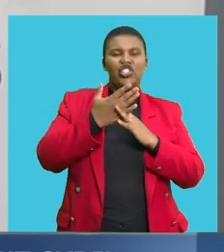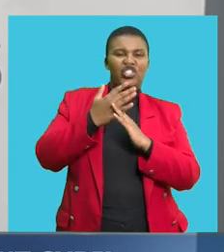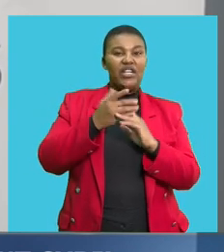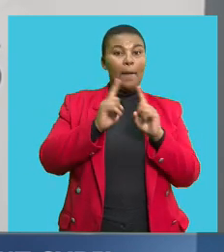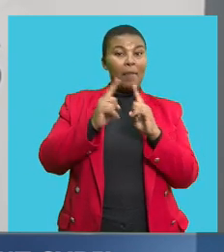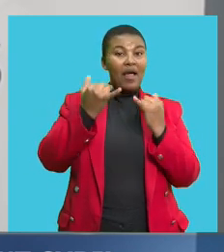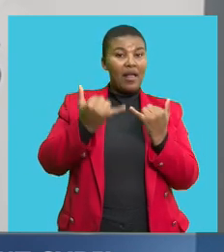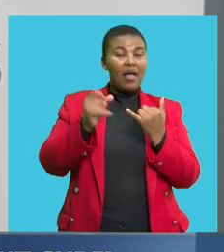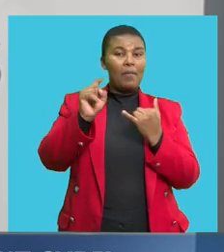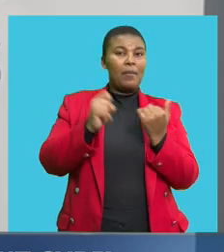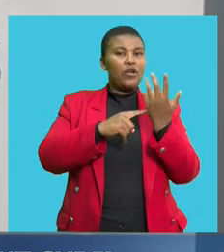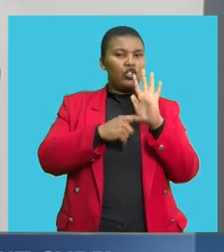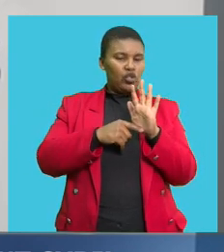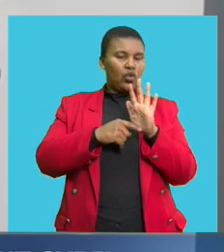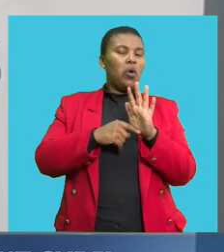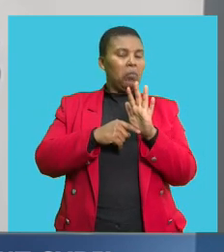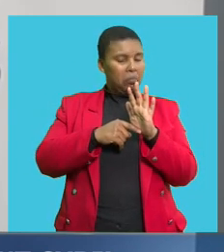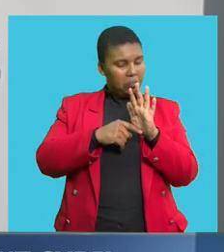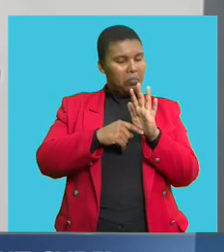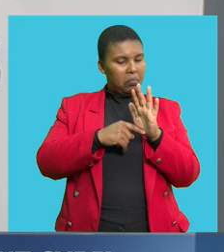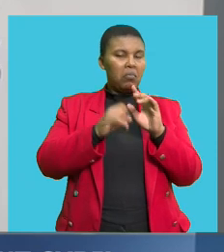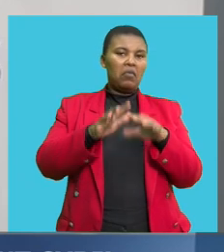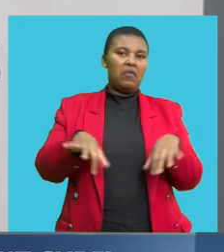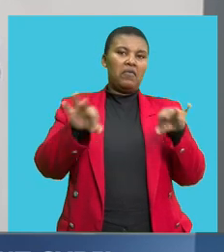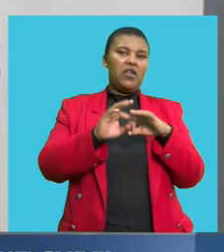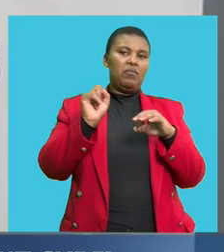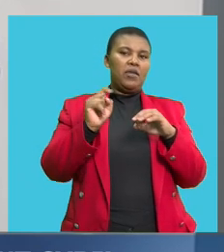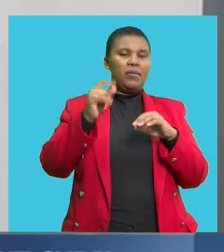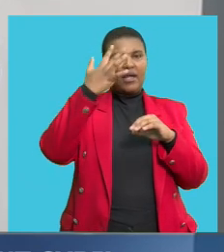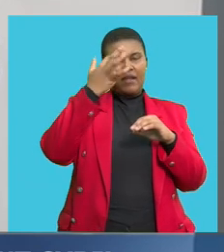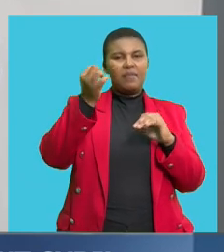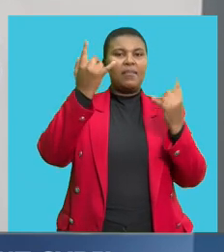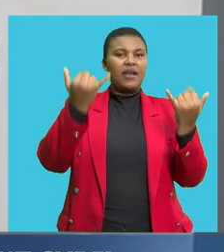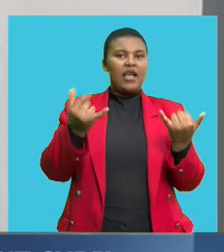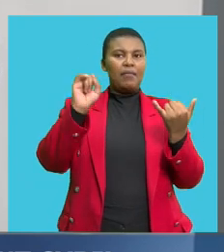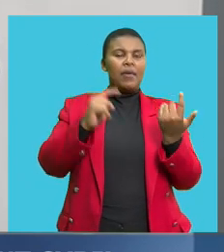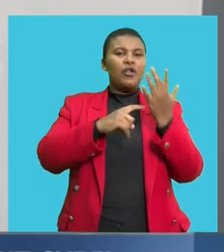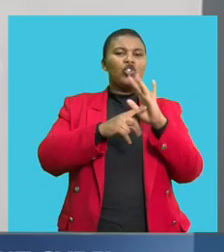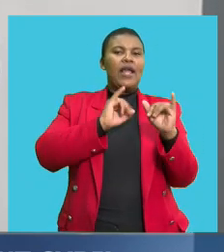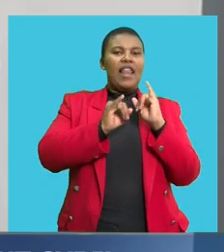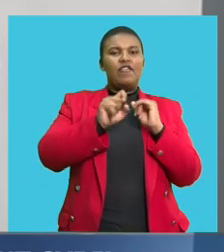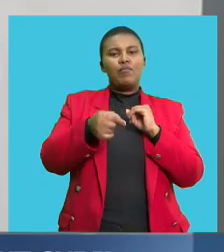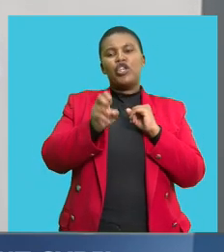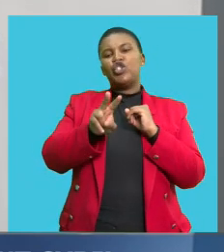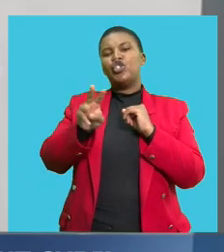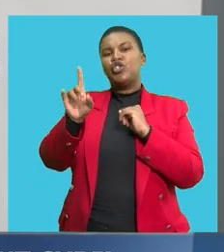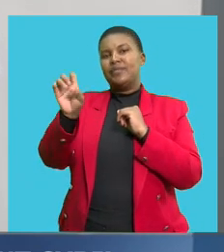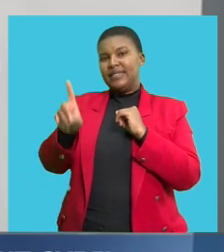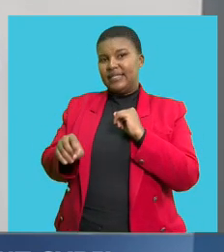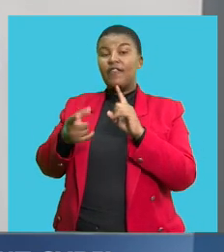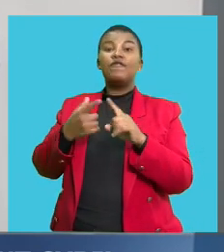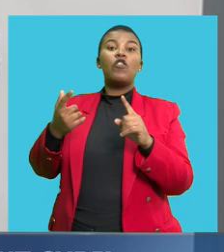market has also seen an unprecedented rally, with the 10-year government bond now yielding 11.22% from